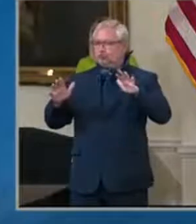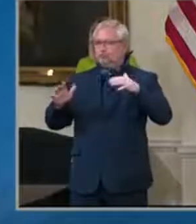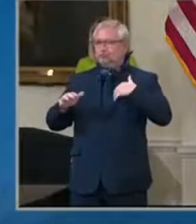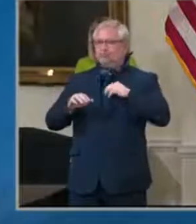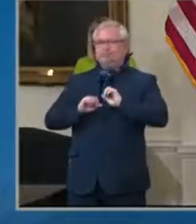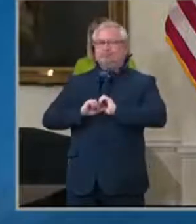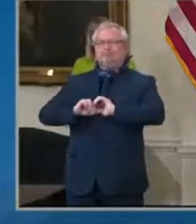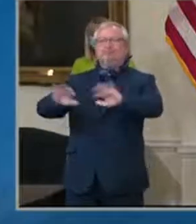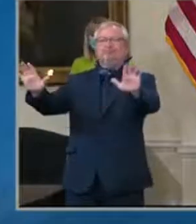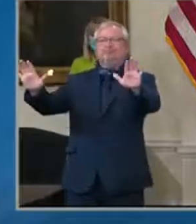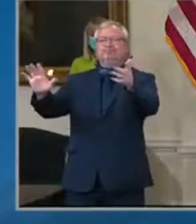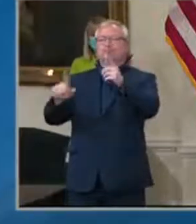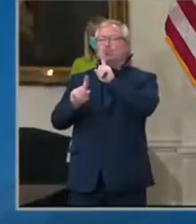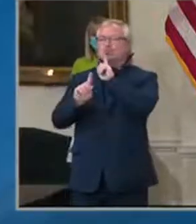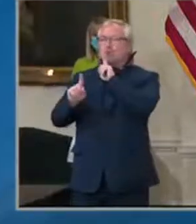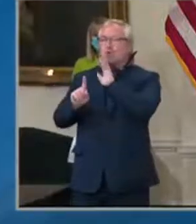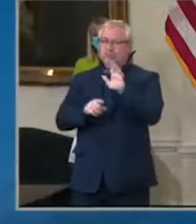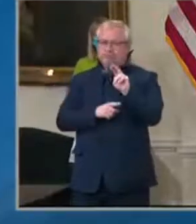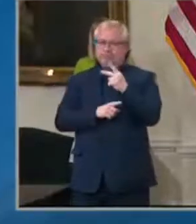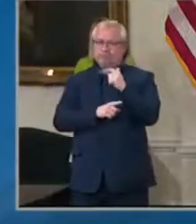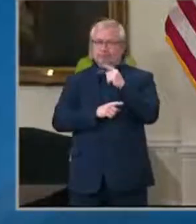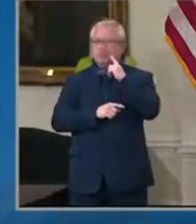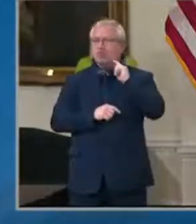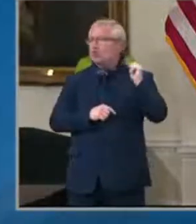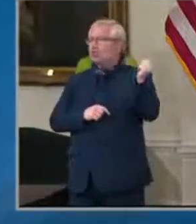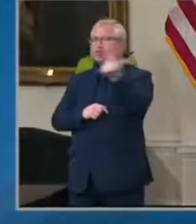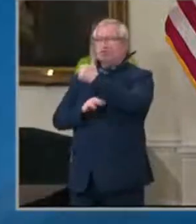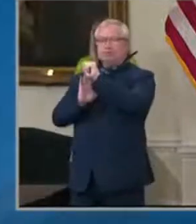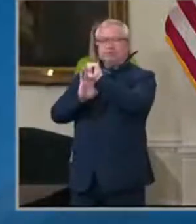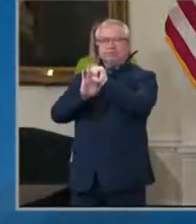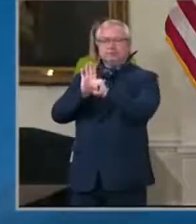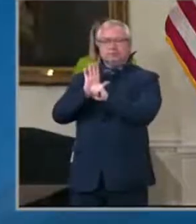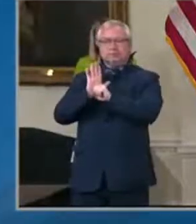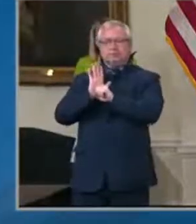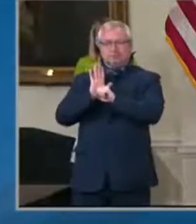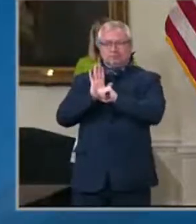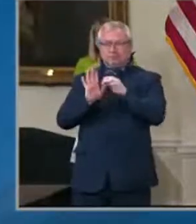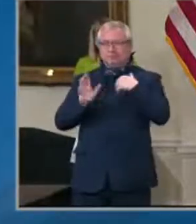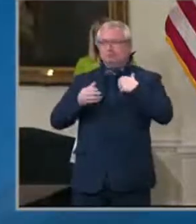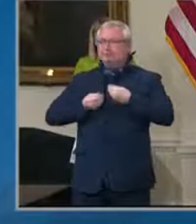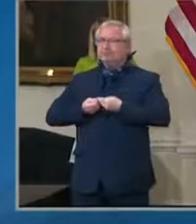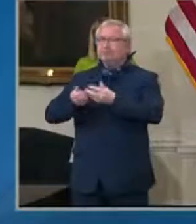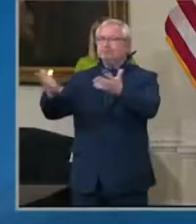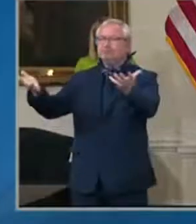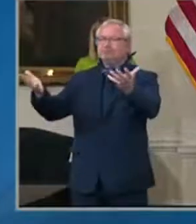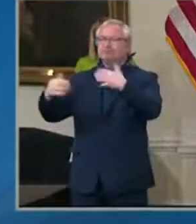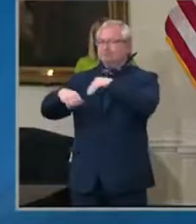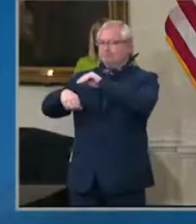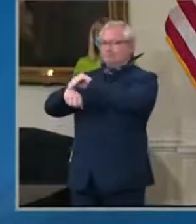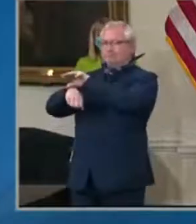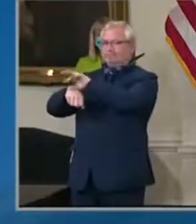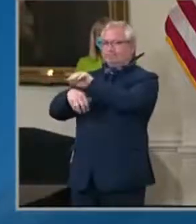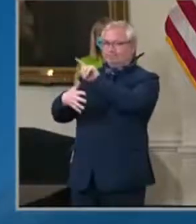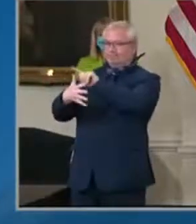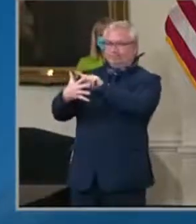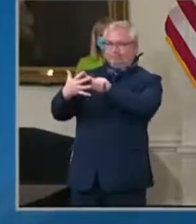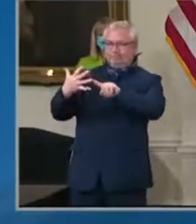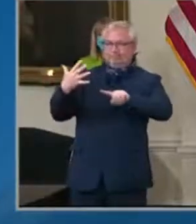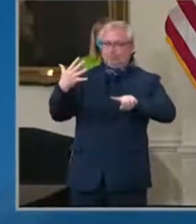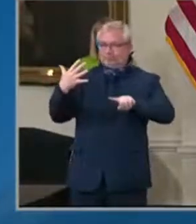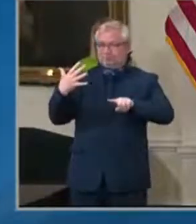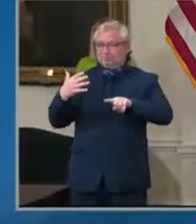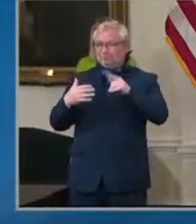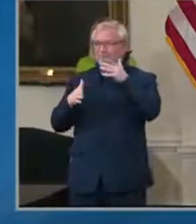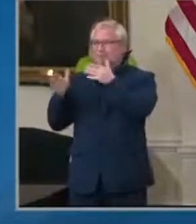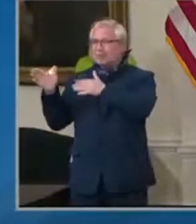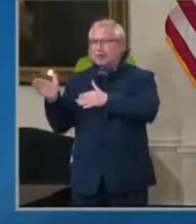guidance to all of the governors across America regarding how to safely open their states. Maryland's roadmap